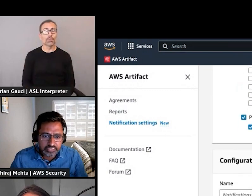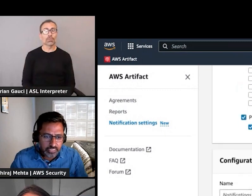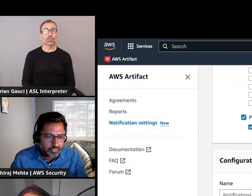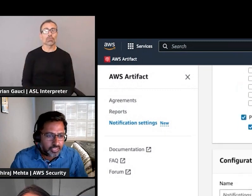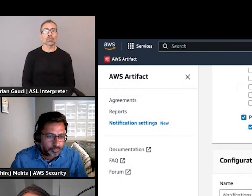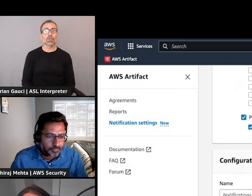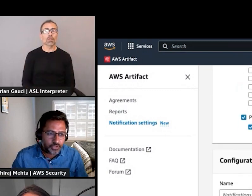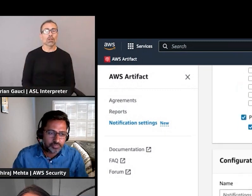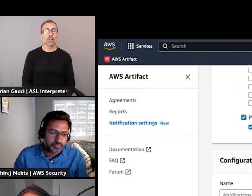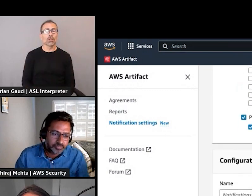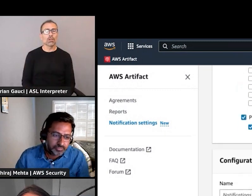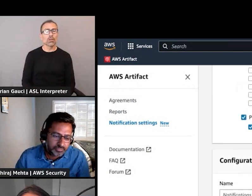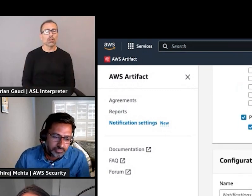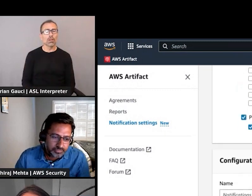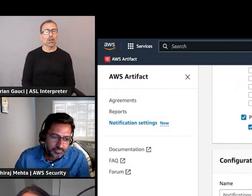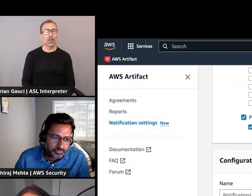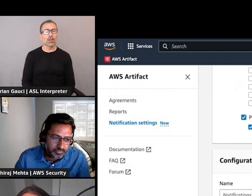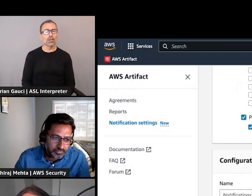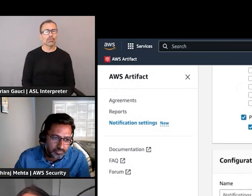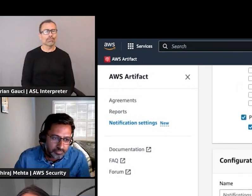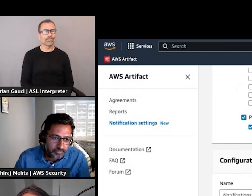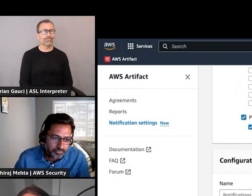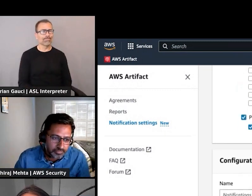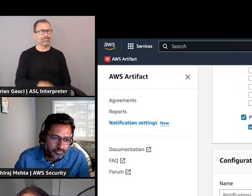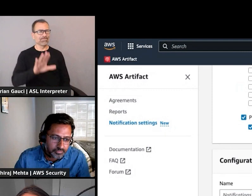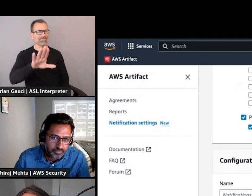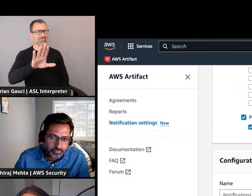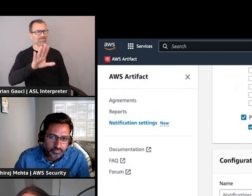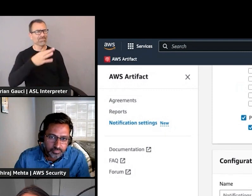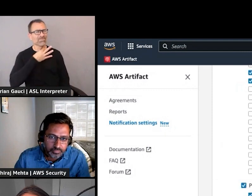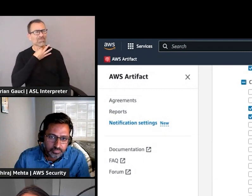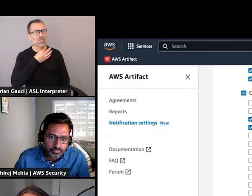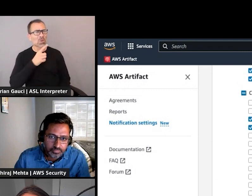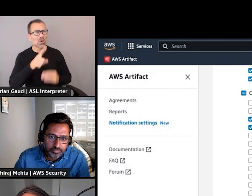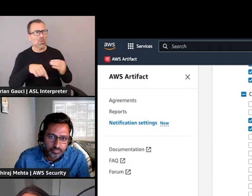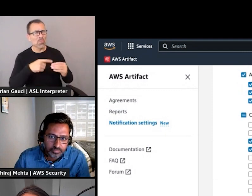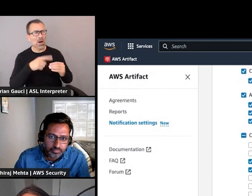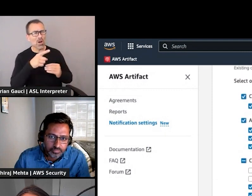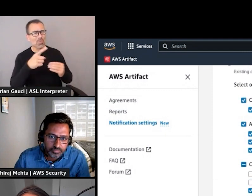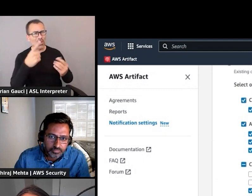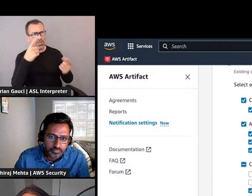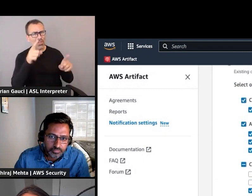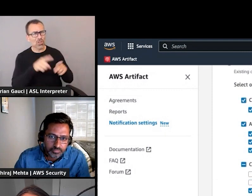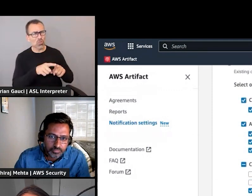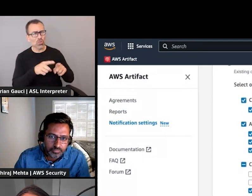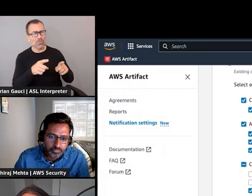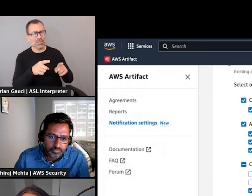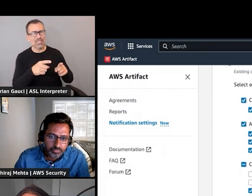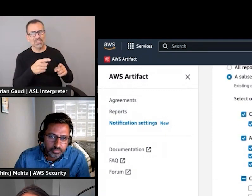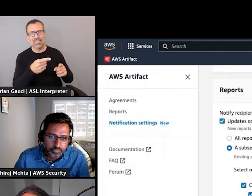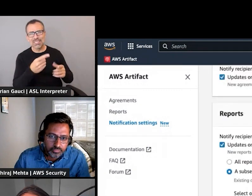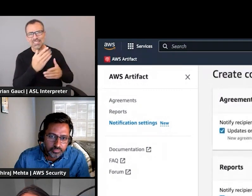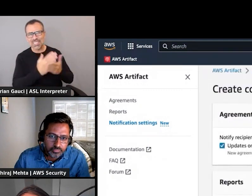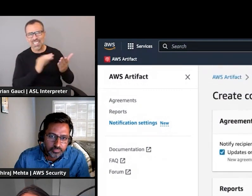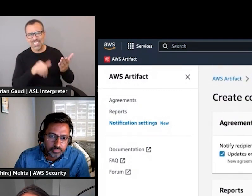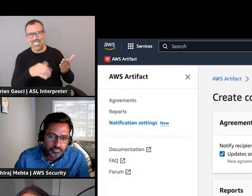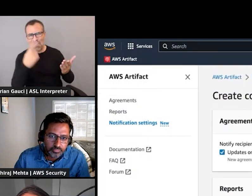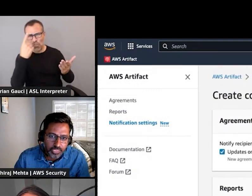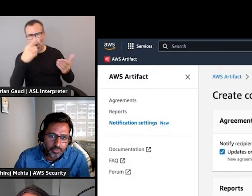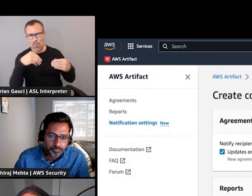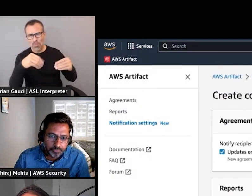Now, once this go ahead. can I ask one question about that agreement section? Is that for like marketplace agreements? Like, can you talk a little bit about that